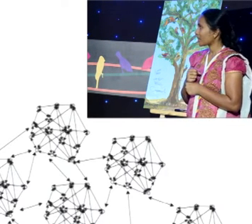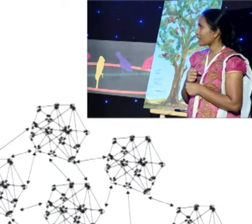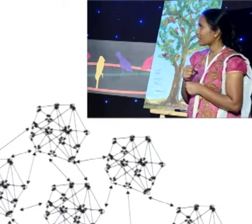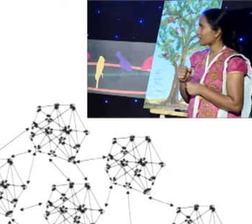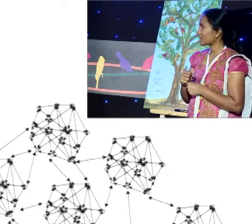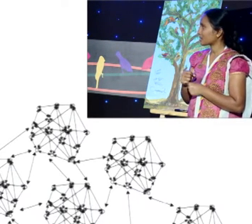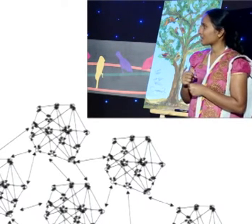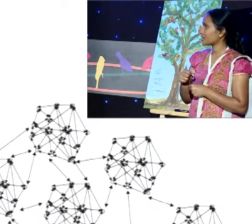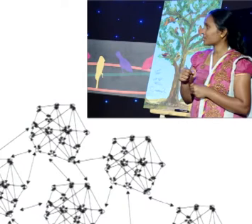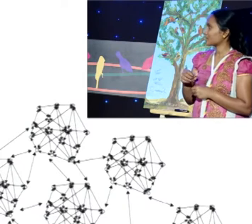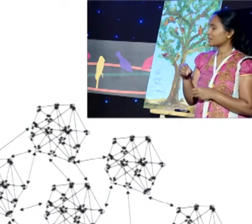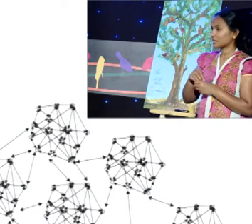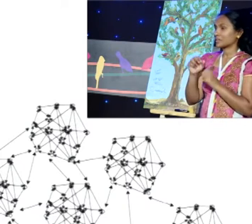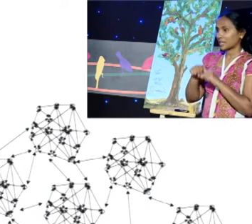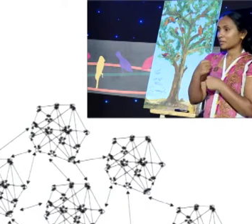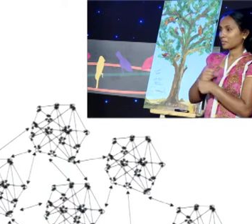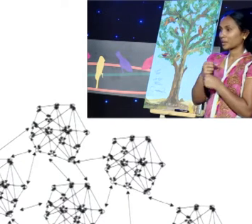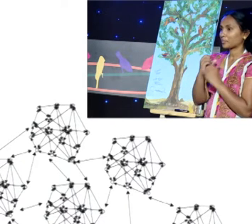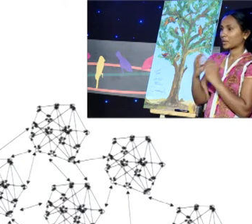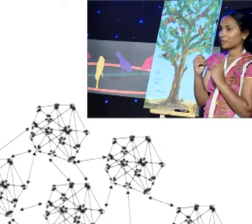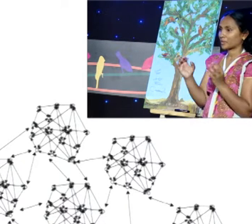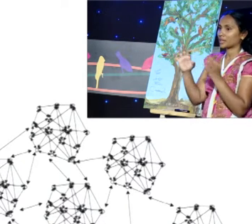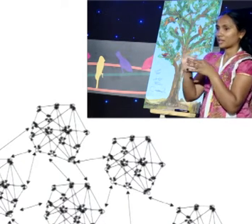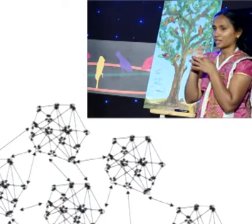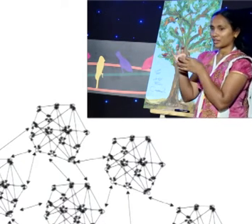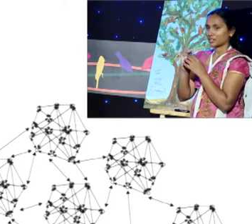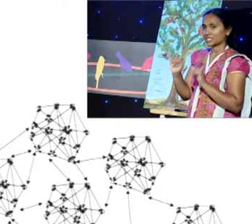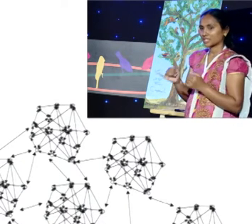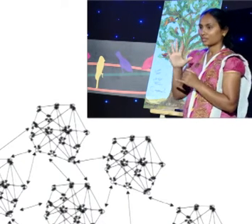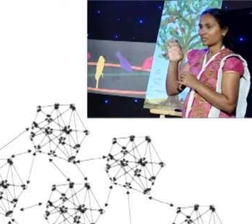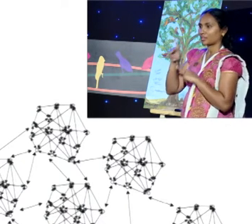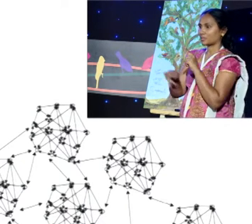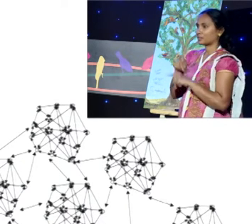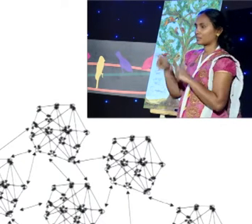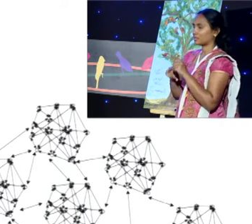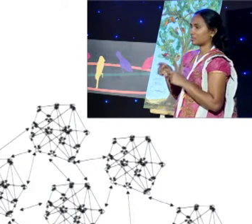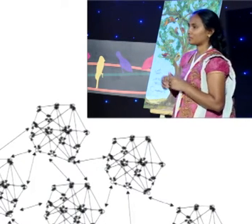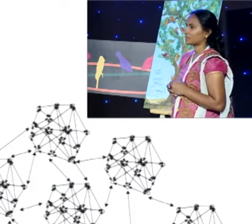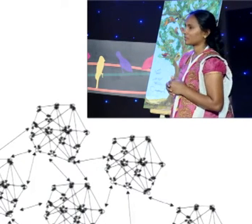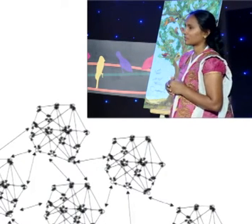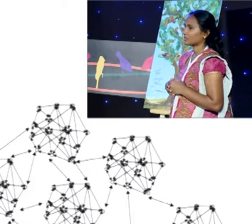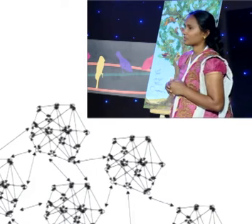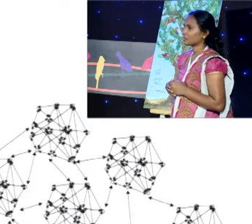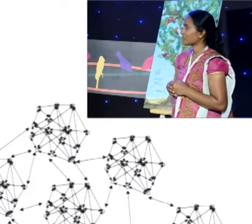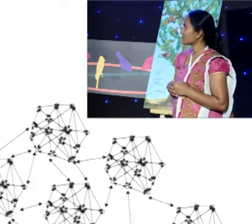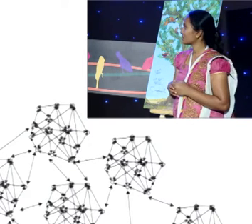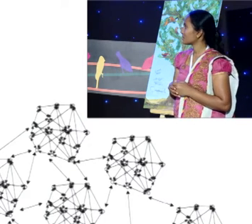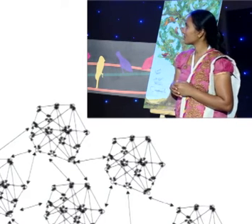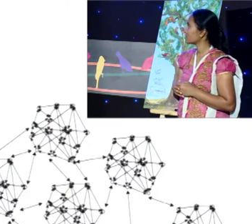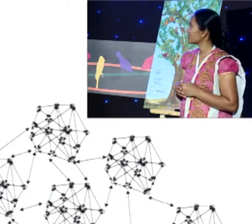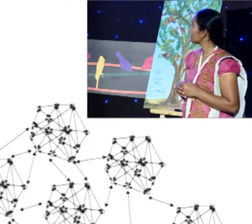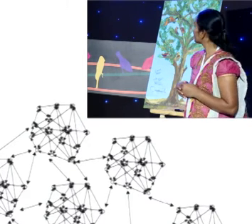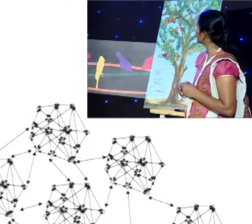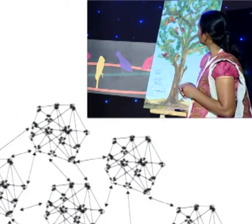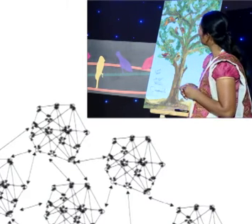remarkable many-to-many network, just 50 people, how many connections are possible? Reed's Law tells